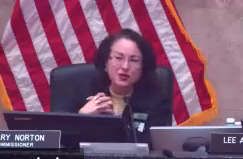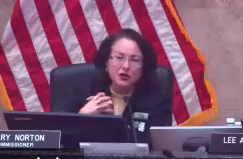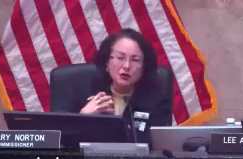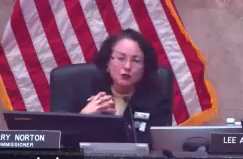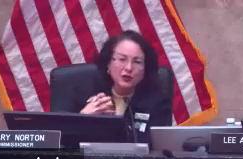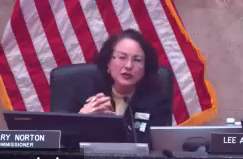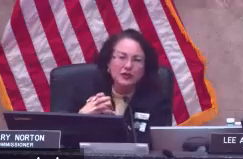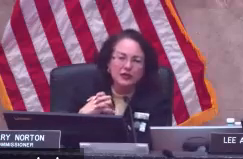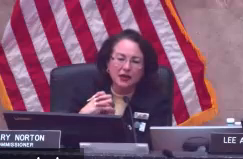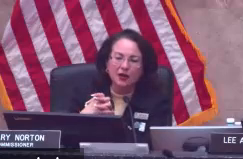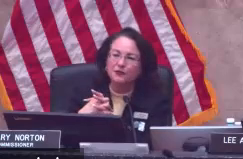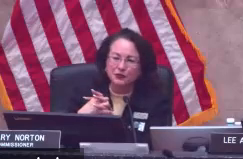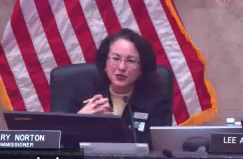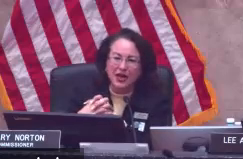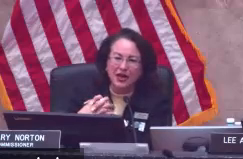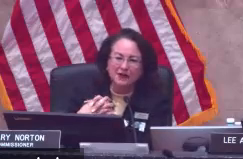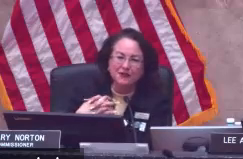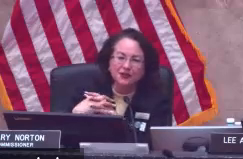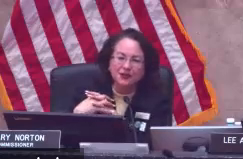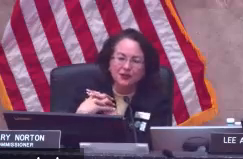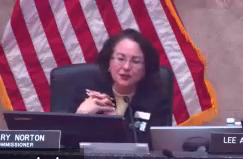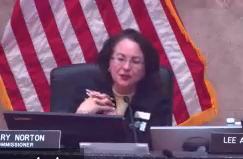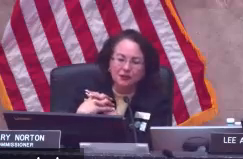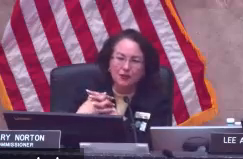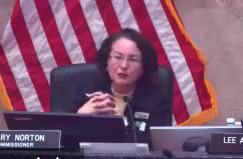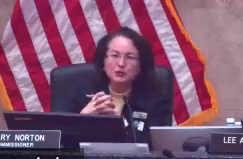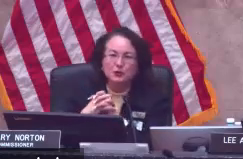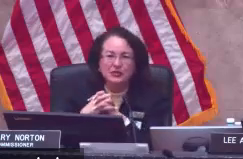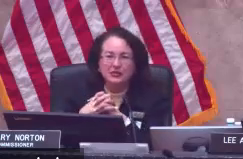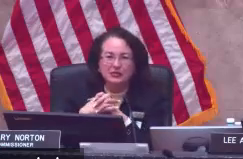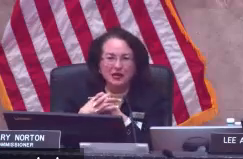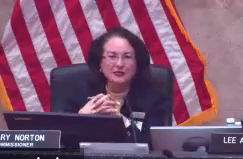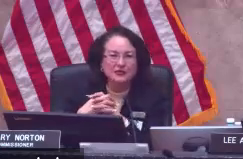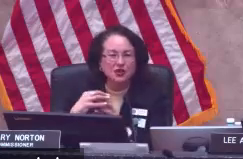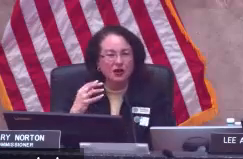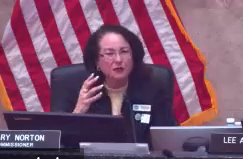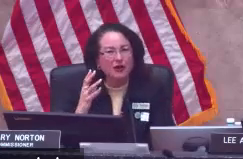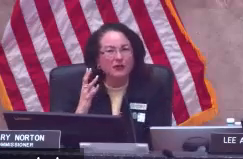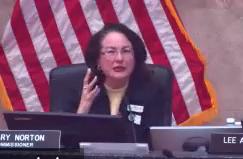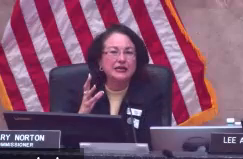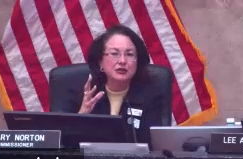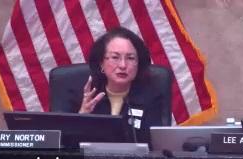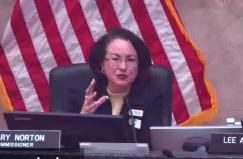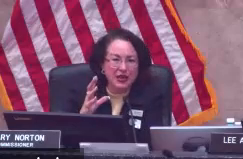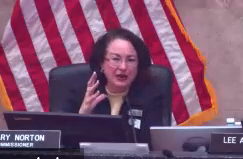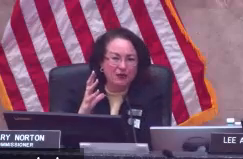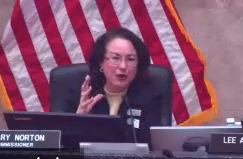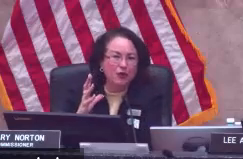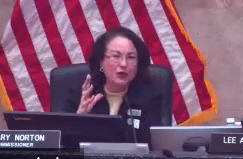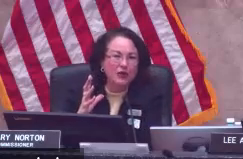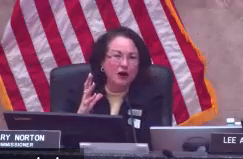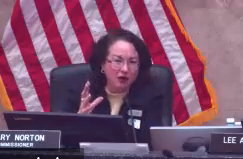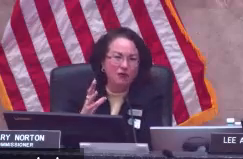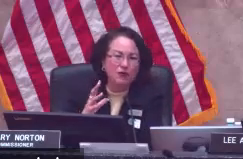it was really helpful to have Commissioner Martinez constant talk about land use and